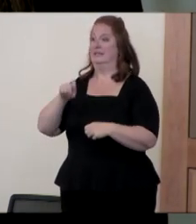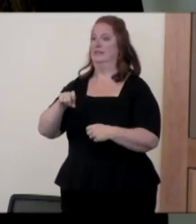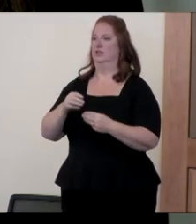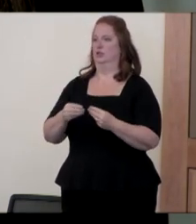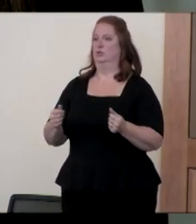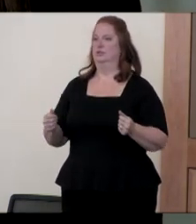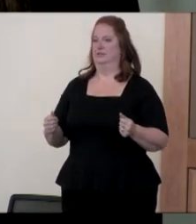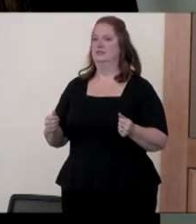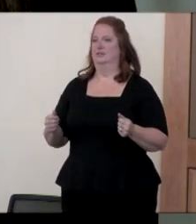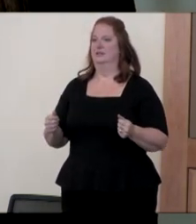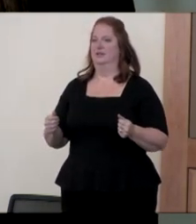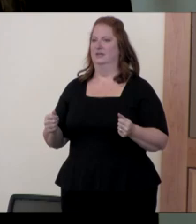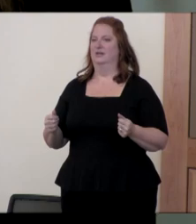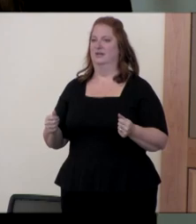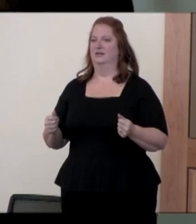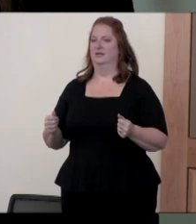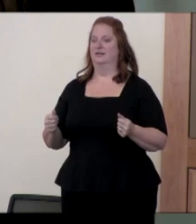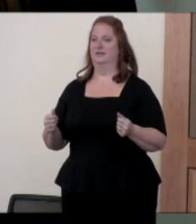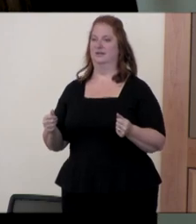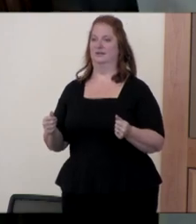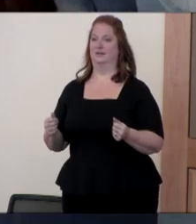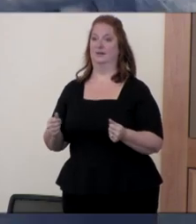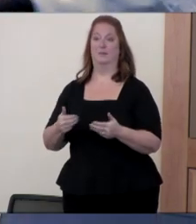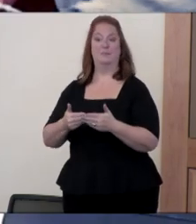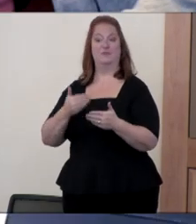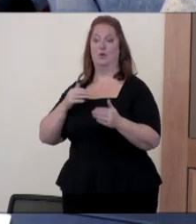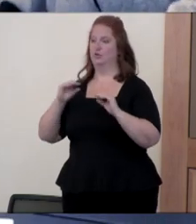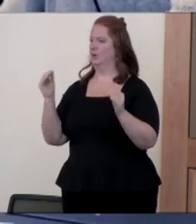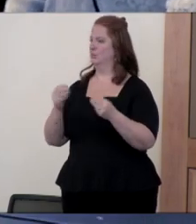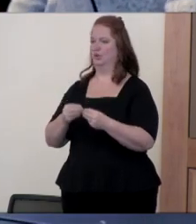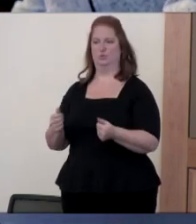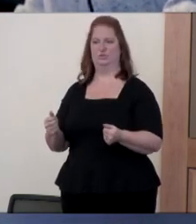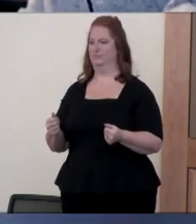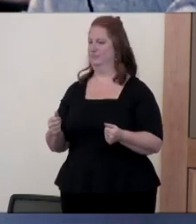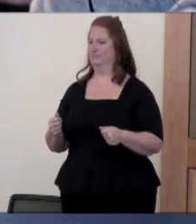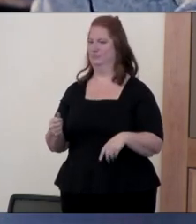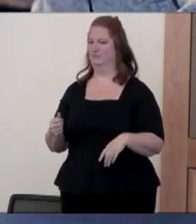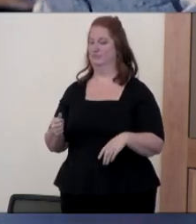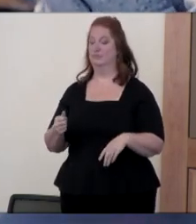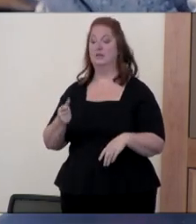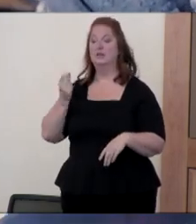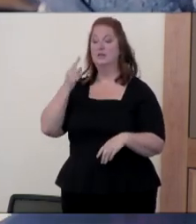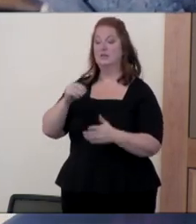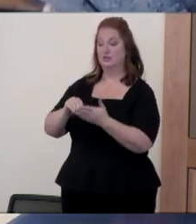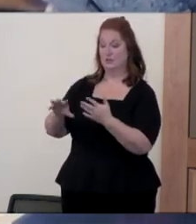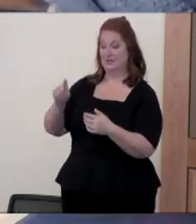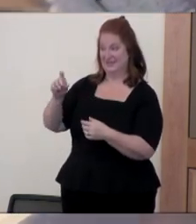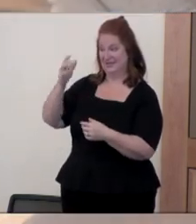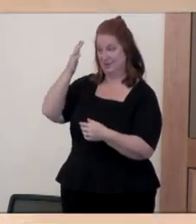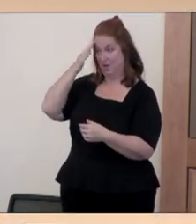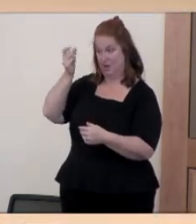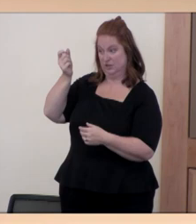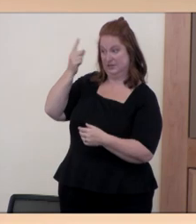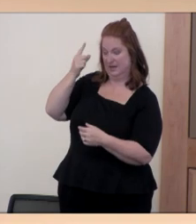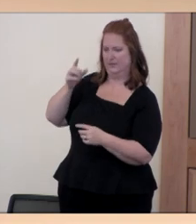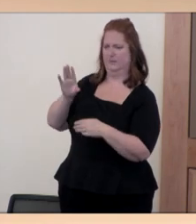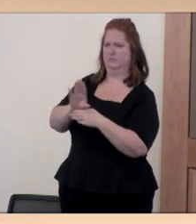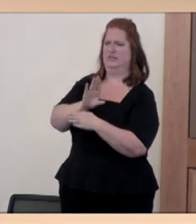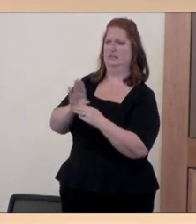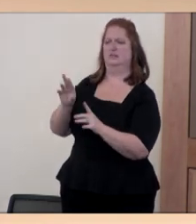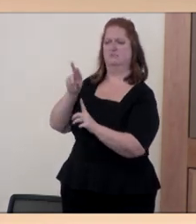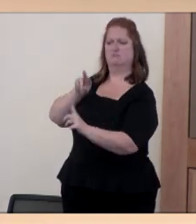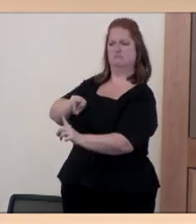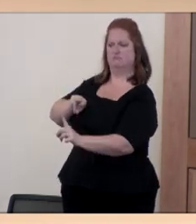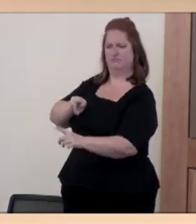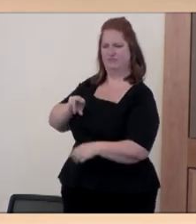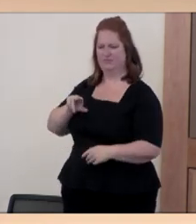And with Brisa Led, there was no solution. Where they need perspective is the business side. How am I going to take